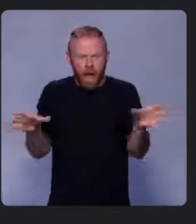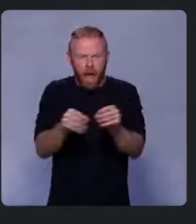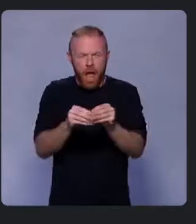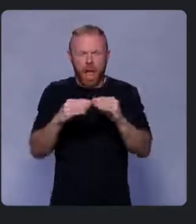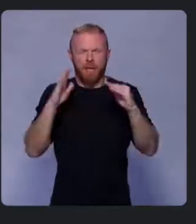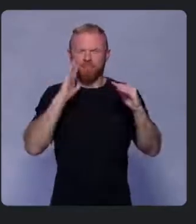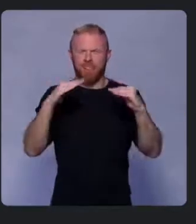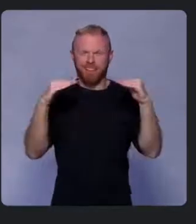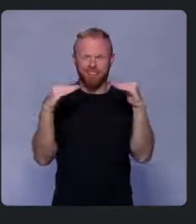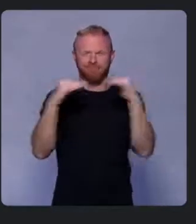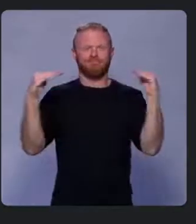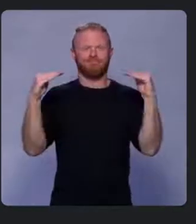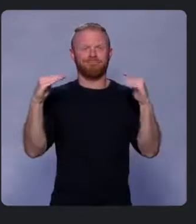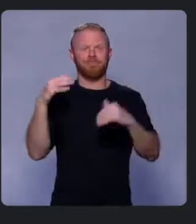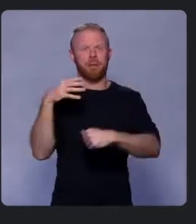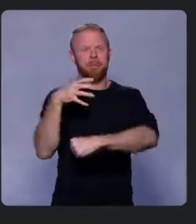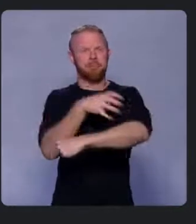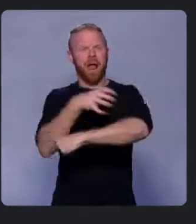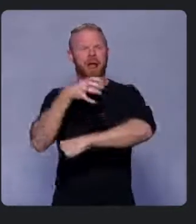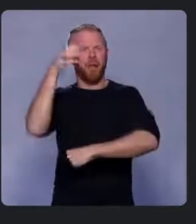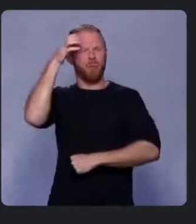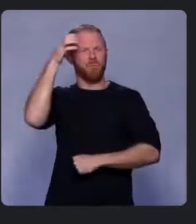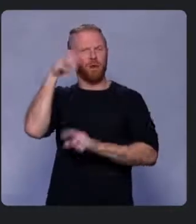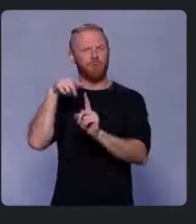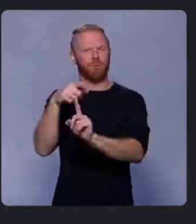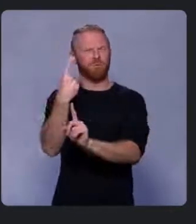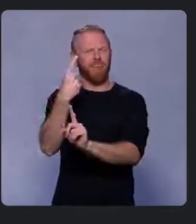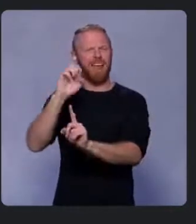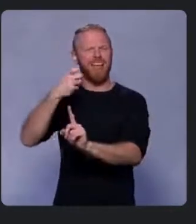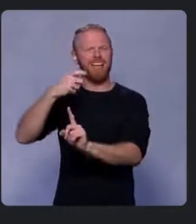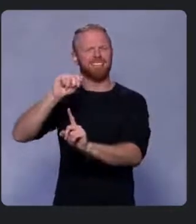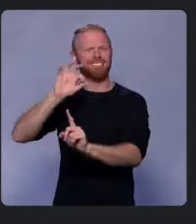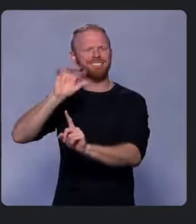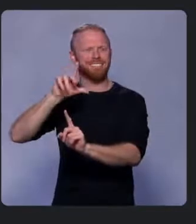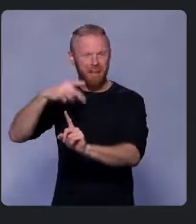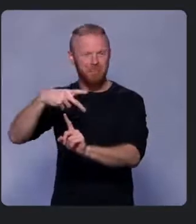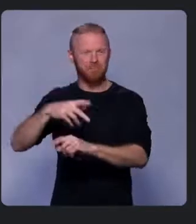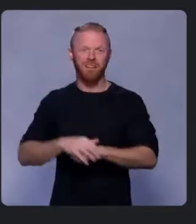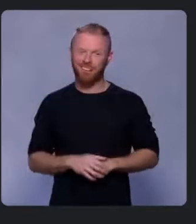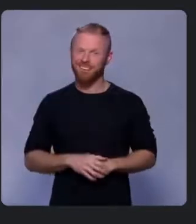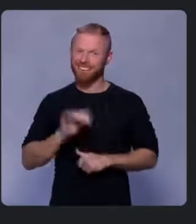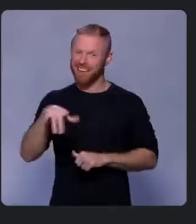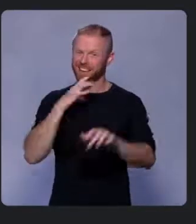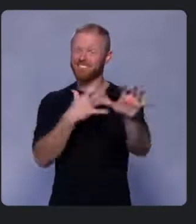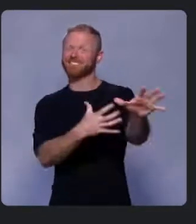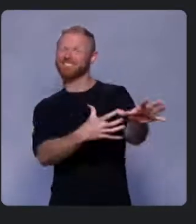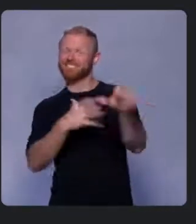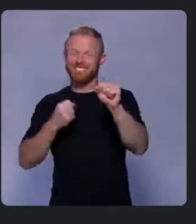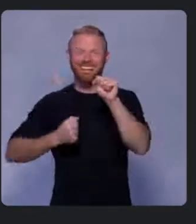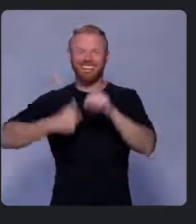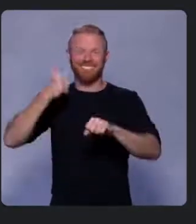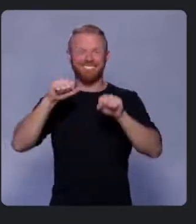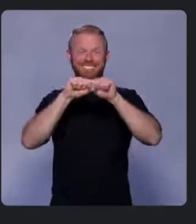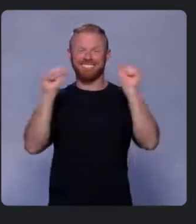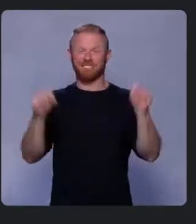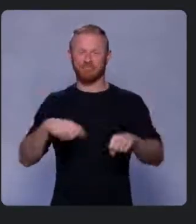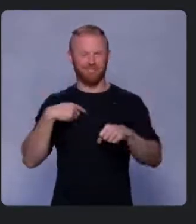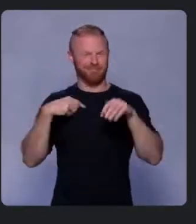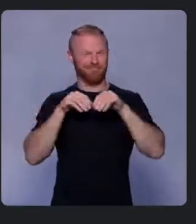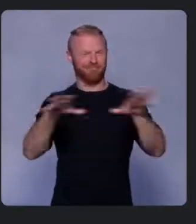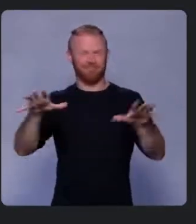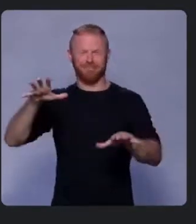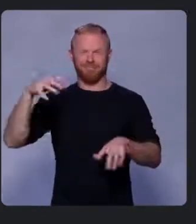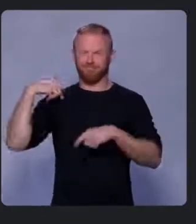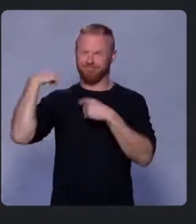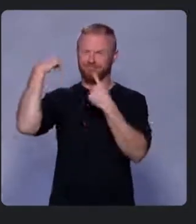would almost match the computing power of 1 exaflop. This is the fastest system we've ever deployed at Google,